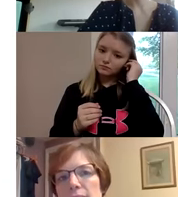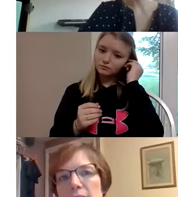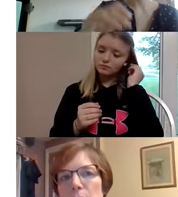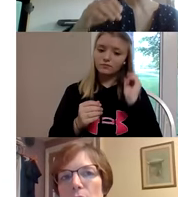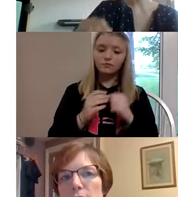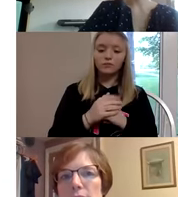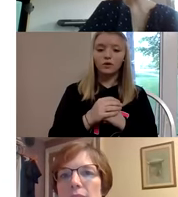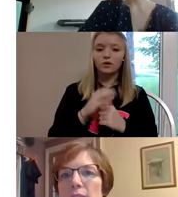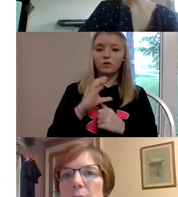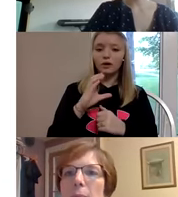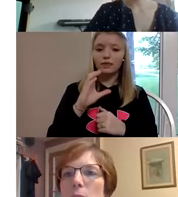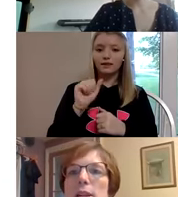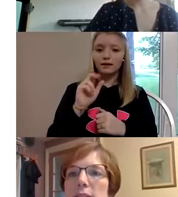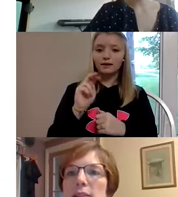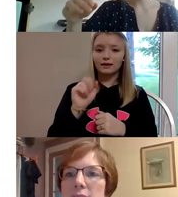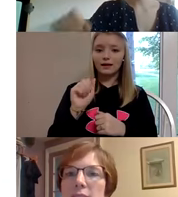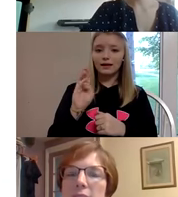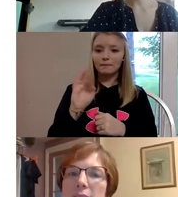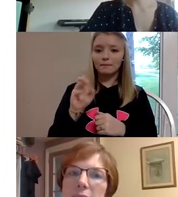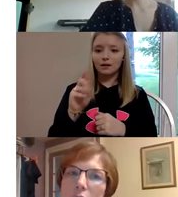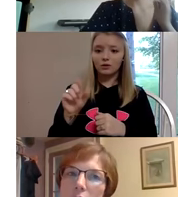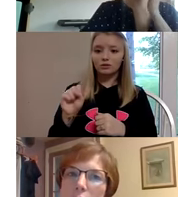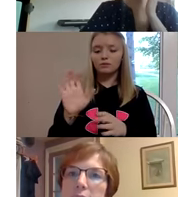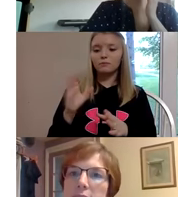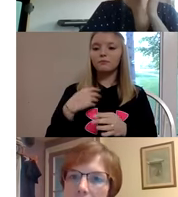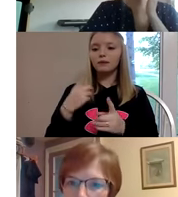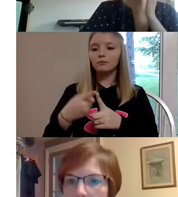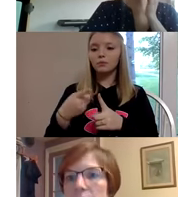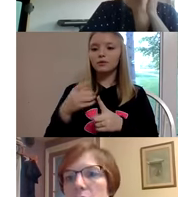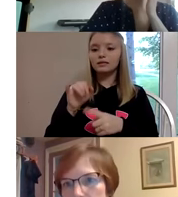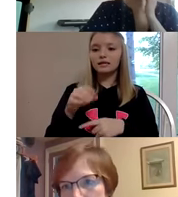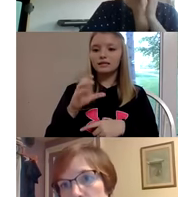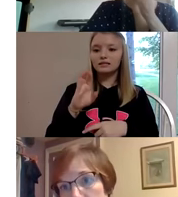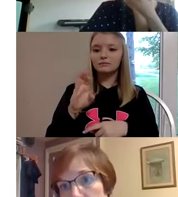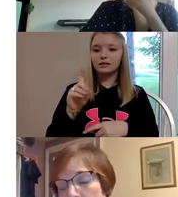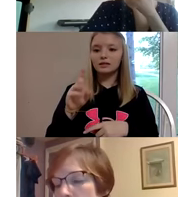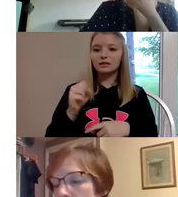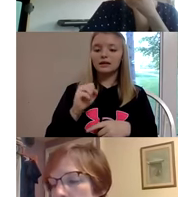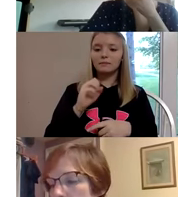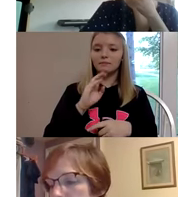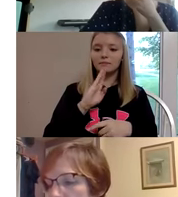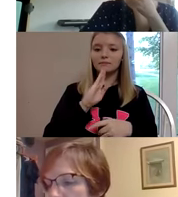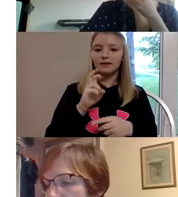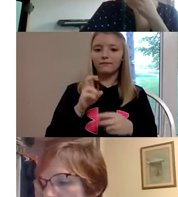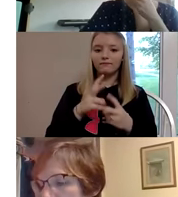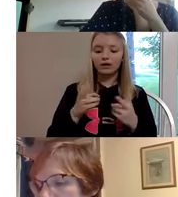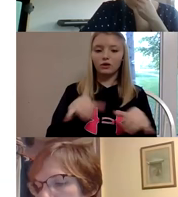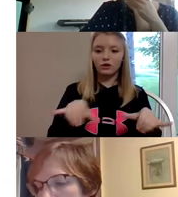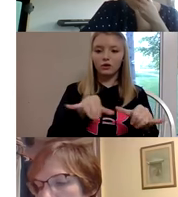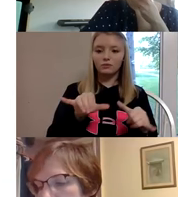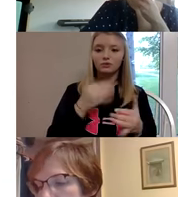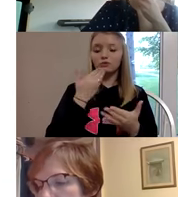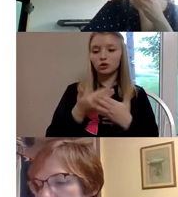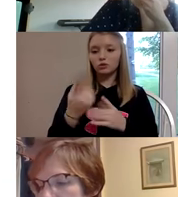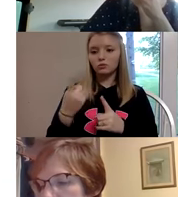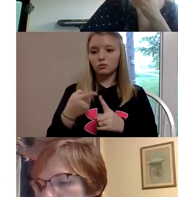the cannabinoids can, my point is that the good ones can be very calming too, without all